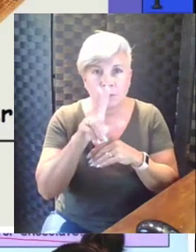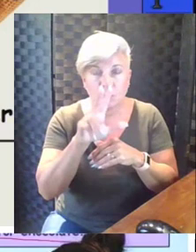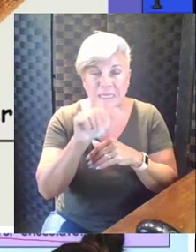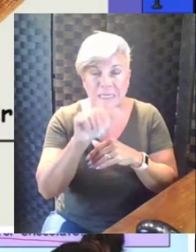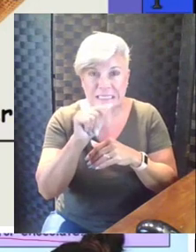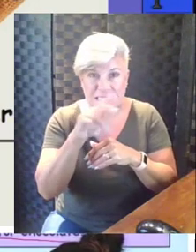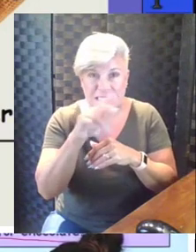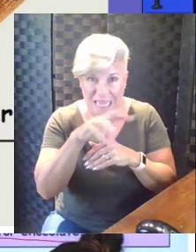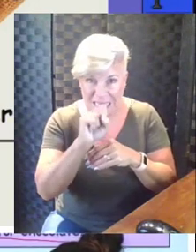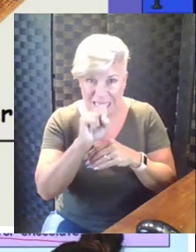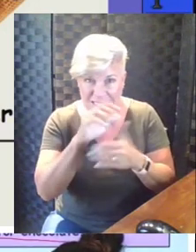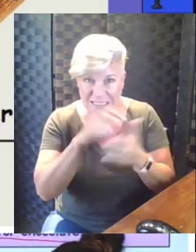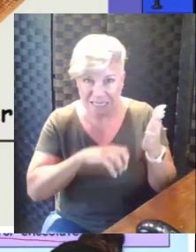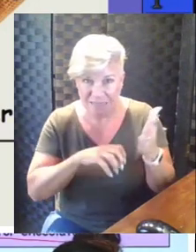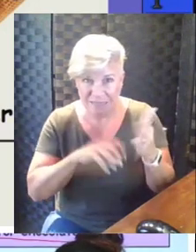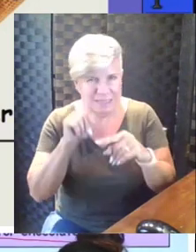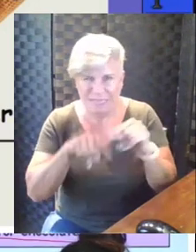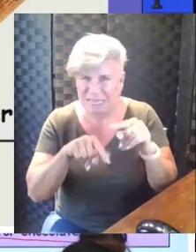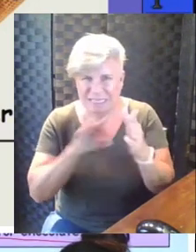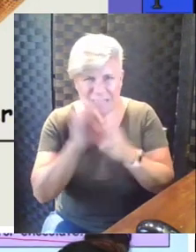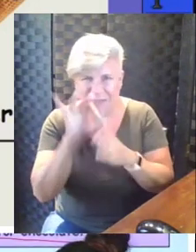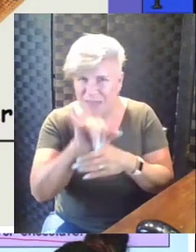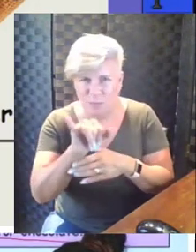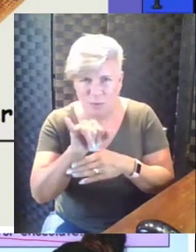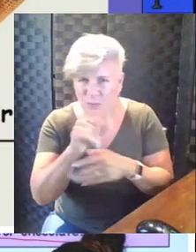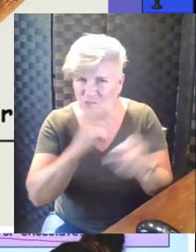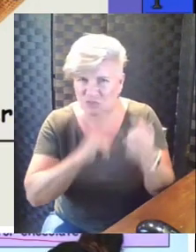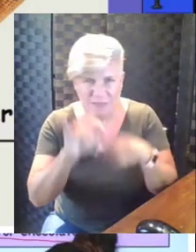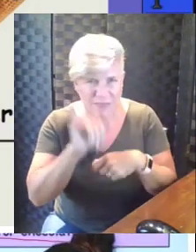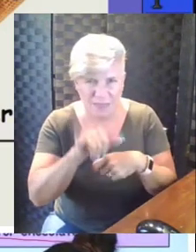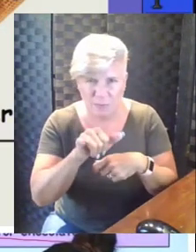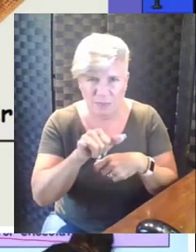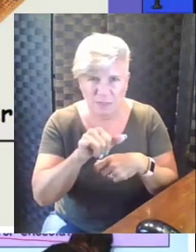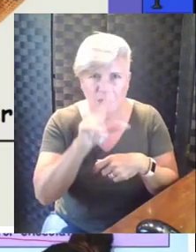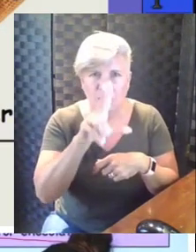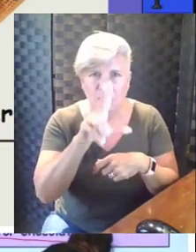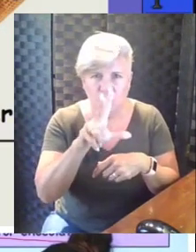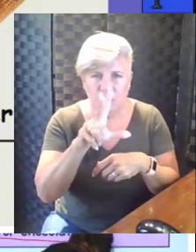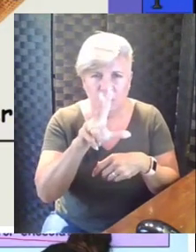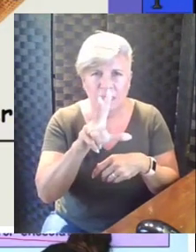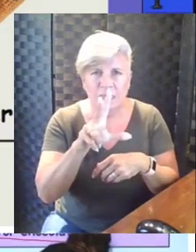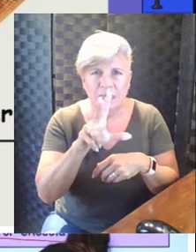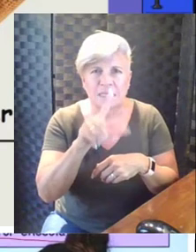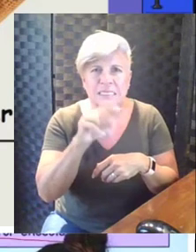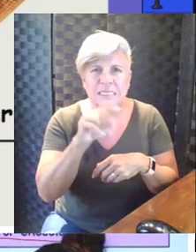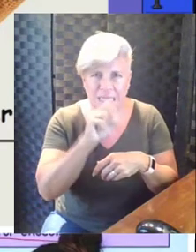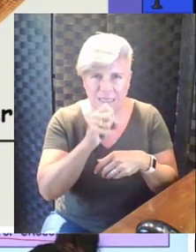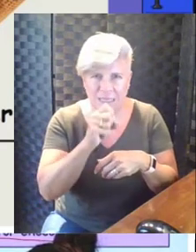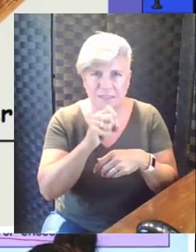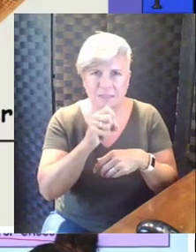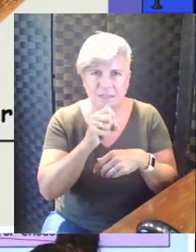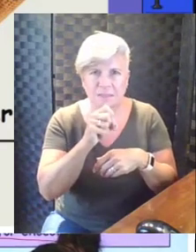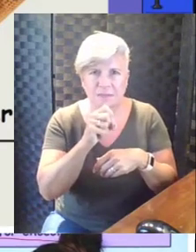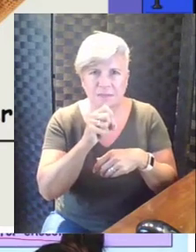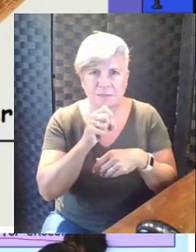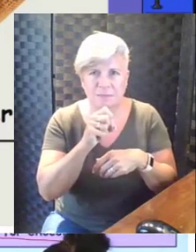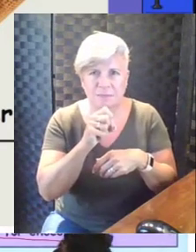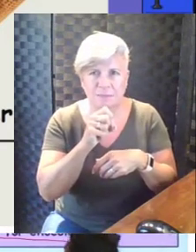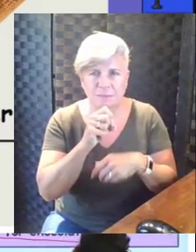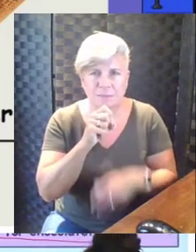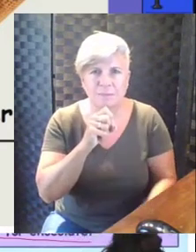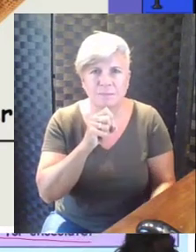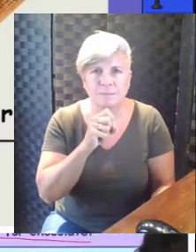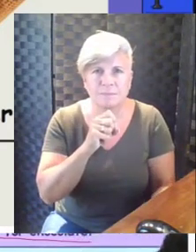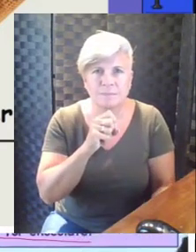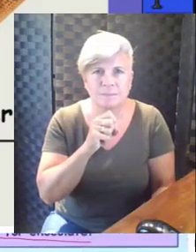tens. Now, we can't count this one. This was just a trade. So we have to take 3 actual tens away.